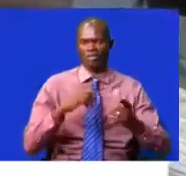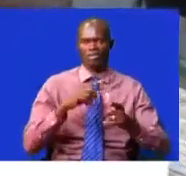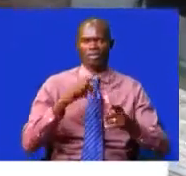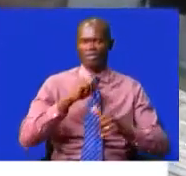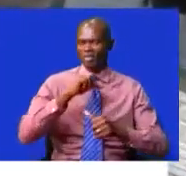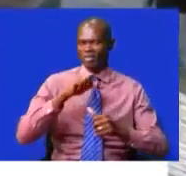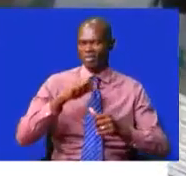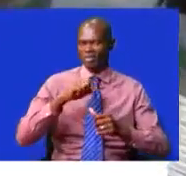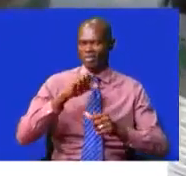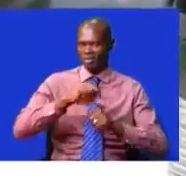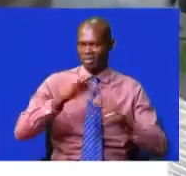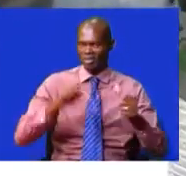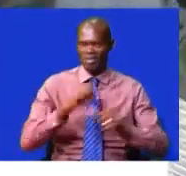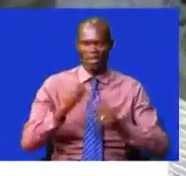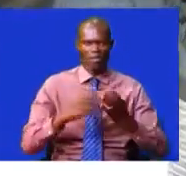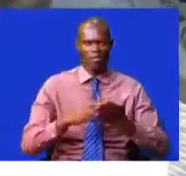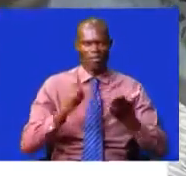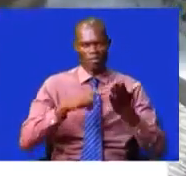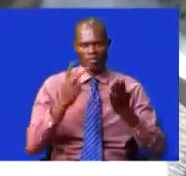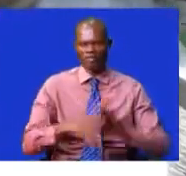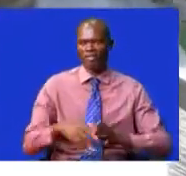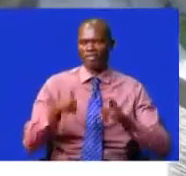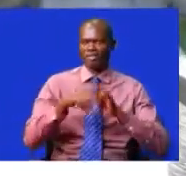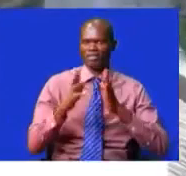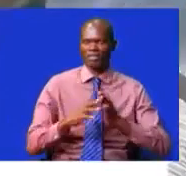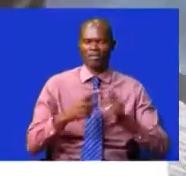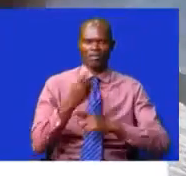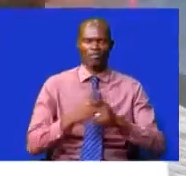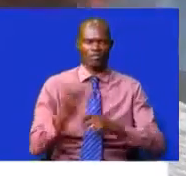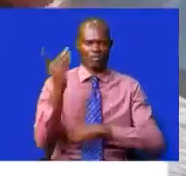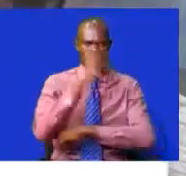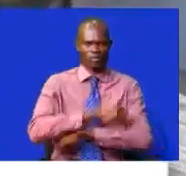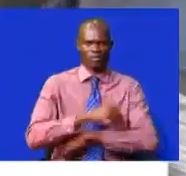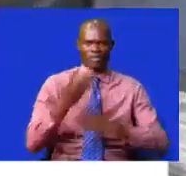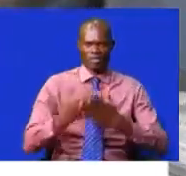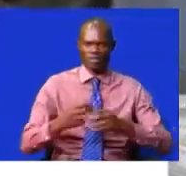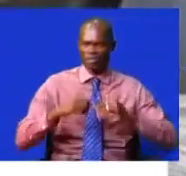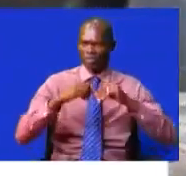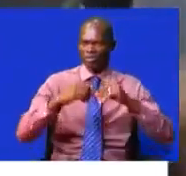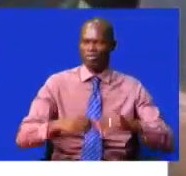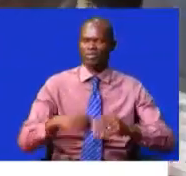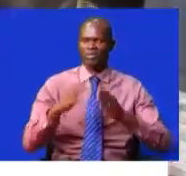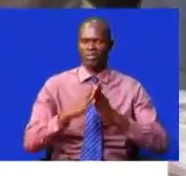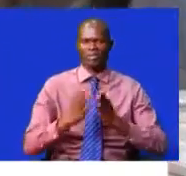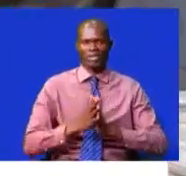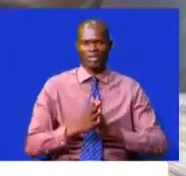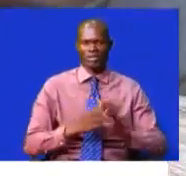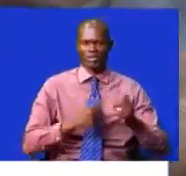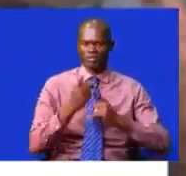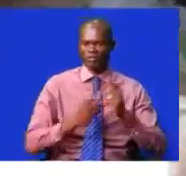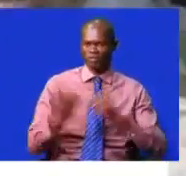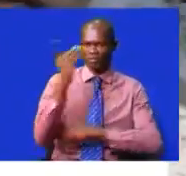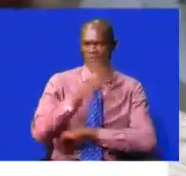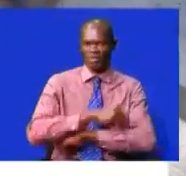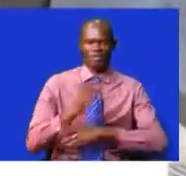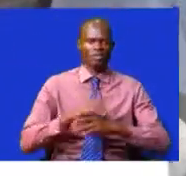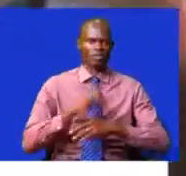to expedite our payment from today. Failure to do that, from today,